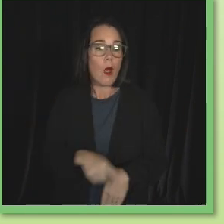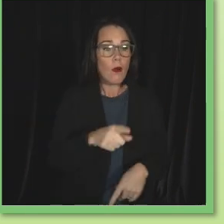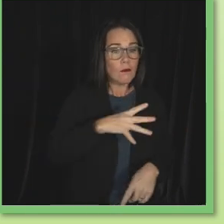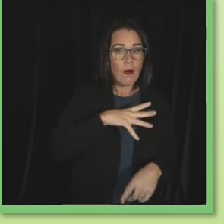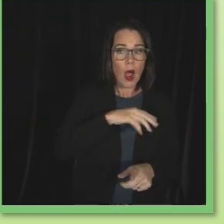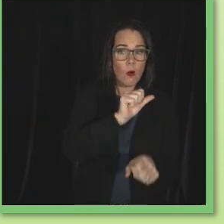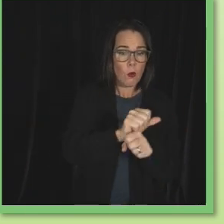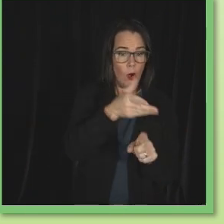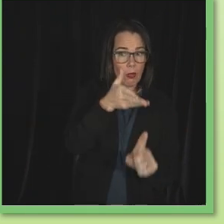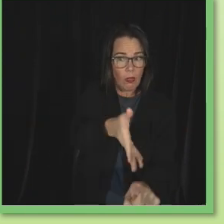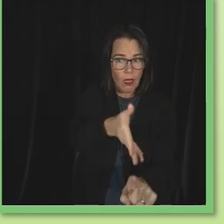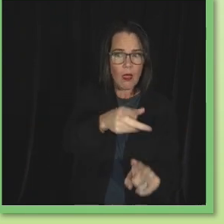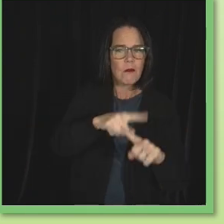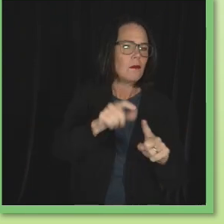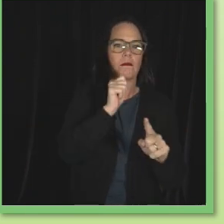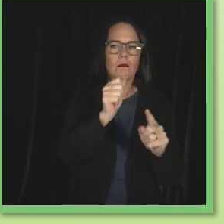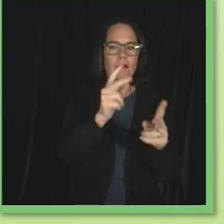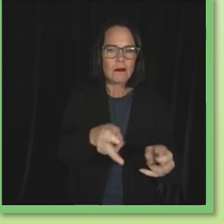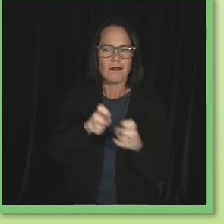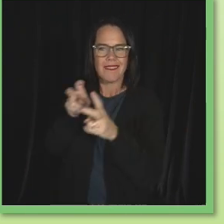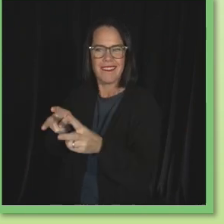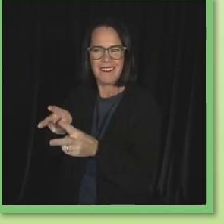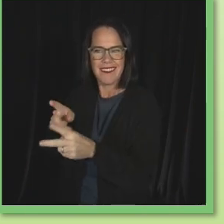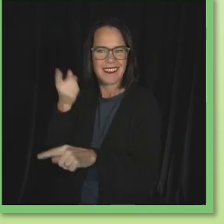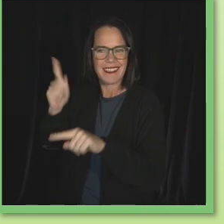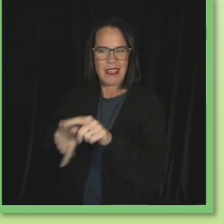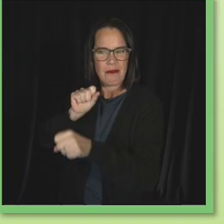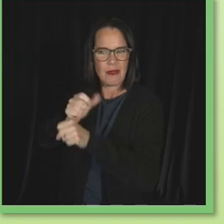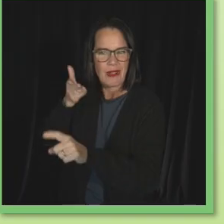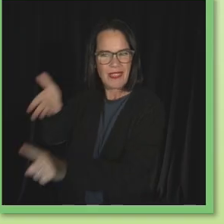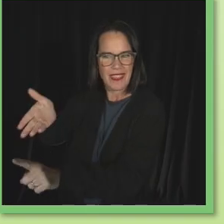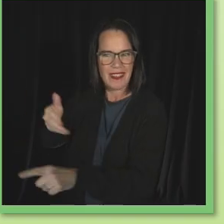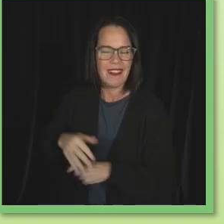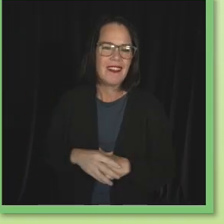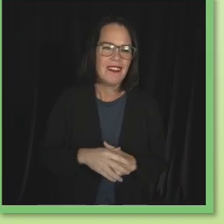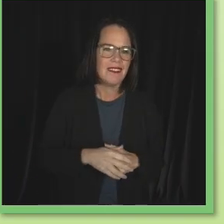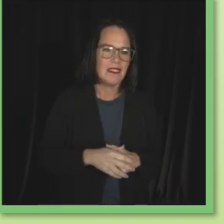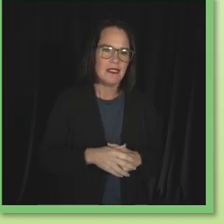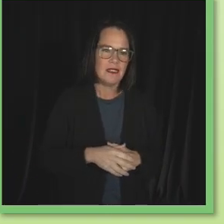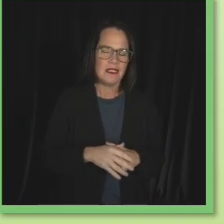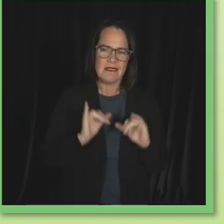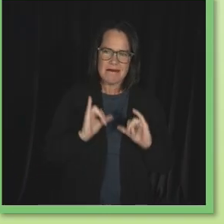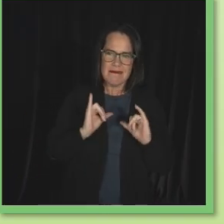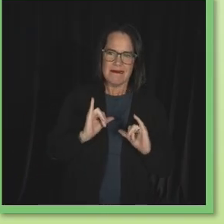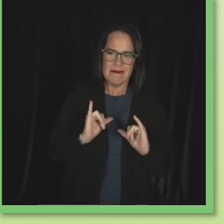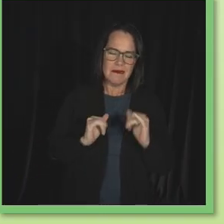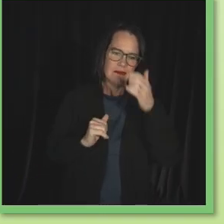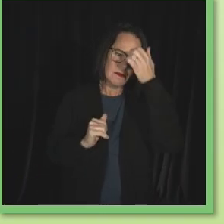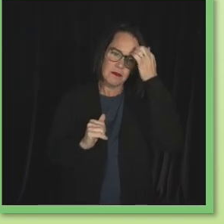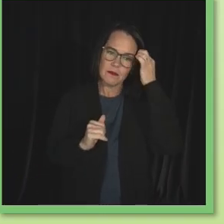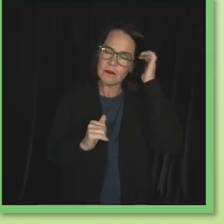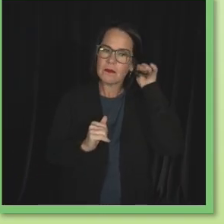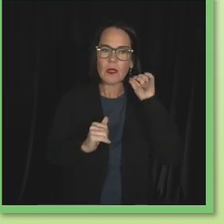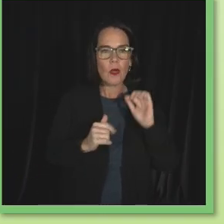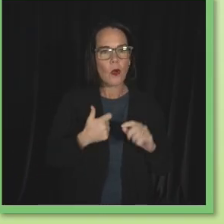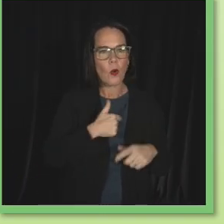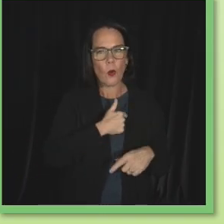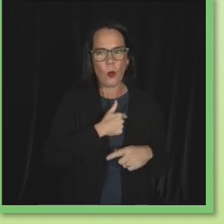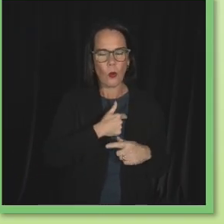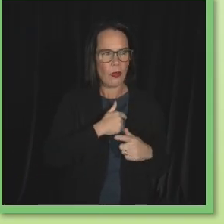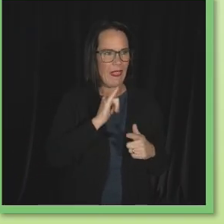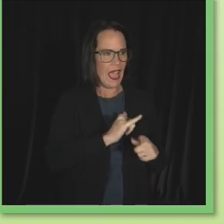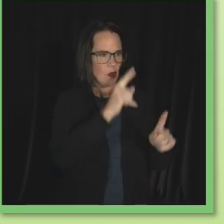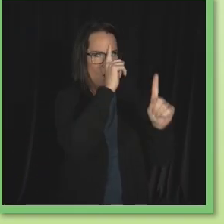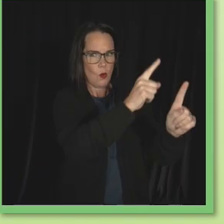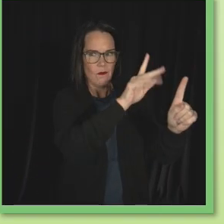Kubernetes distribution would not necessarily work on another. And we were starting to lose the core promise of Kubernetes, which